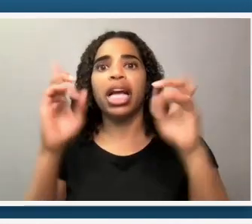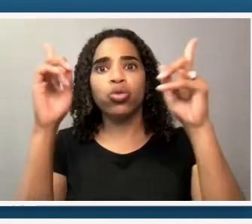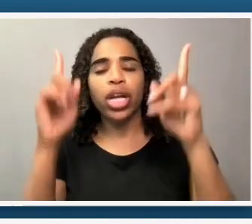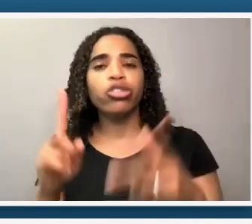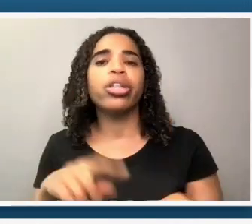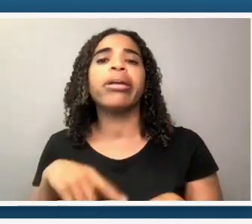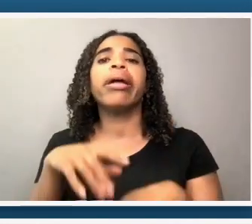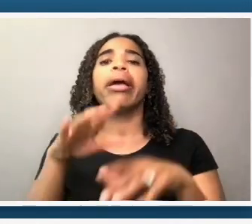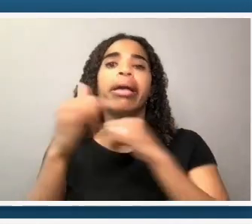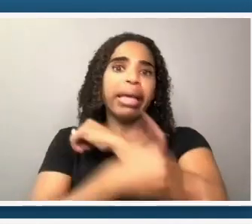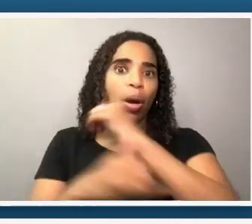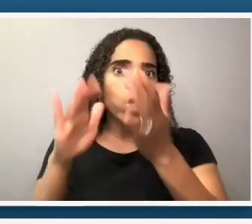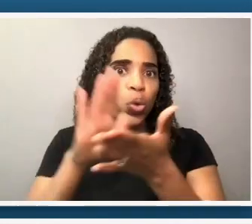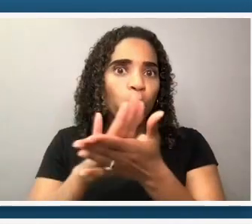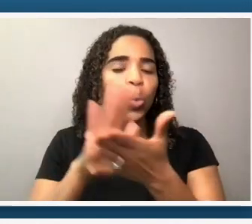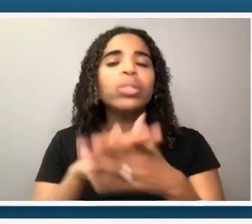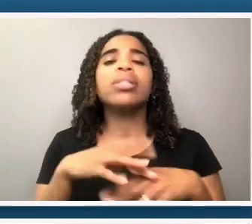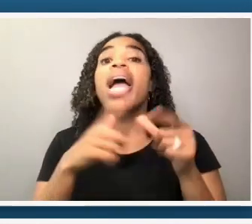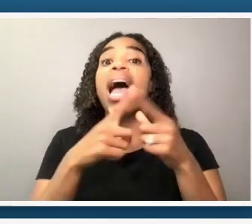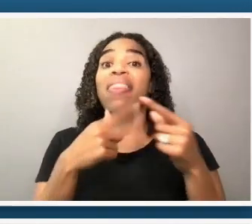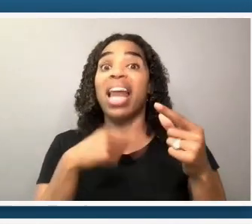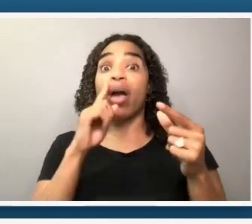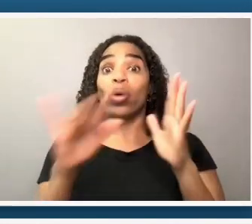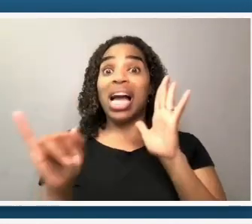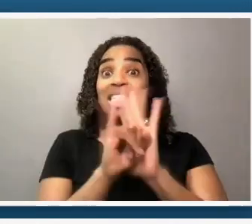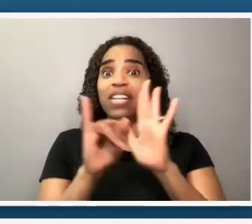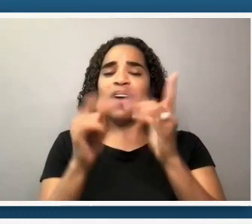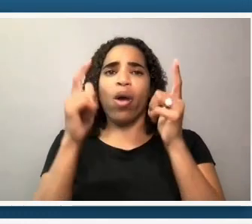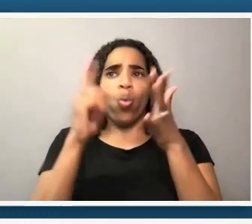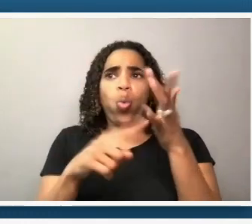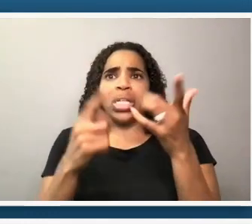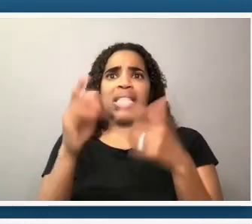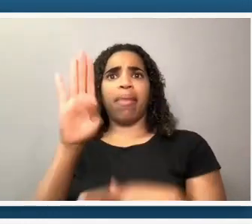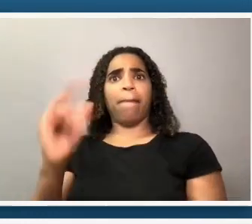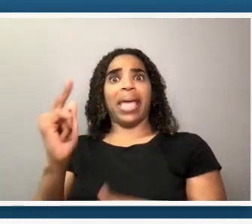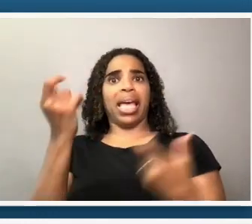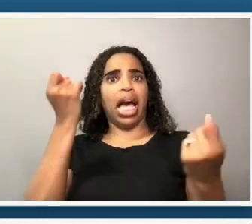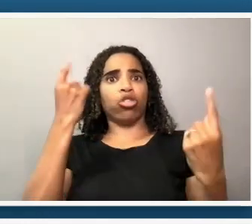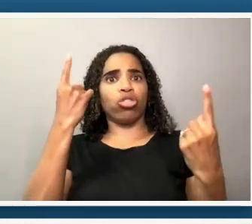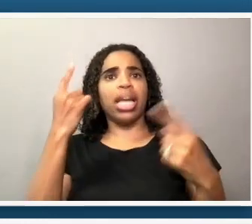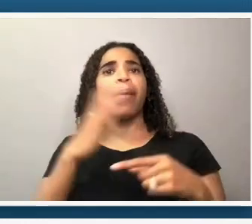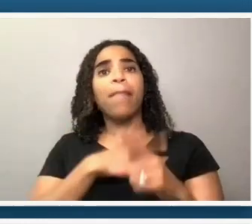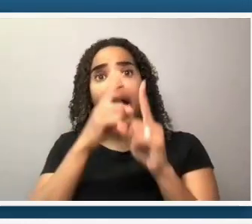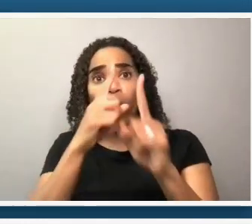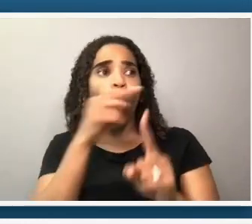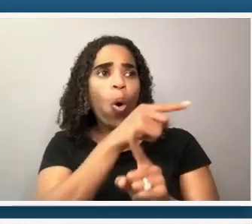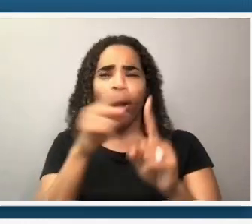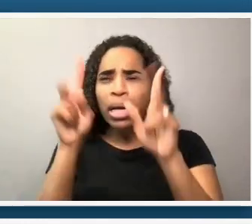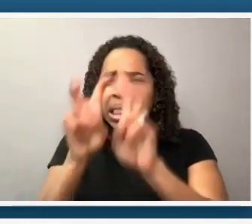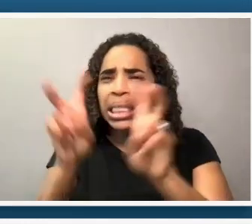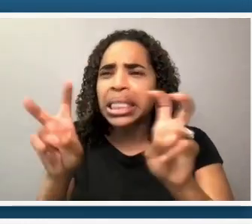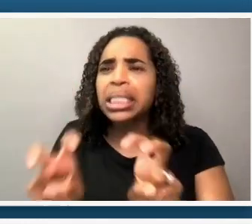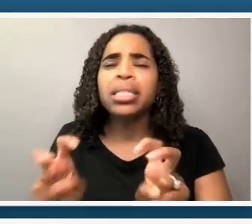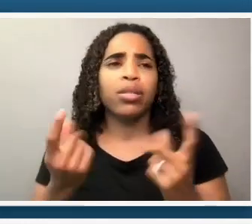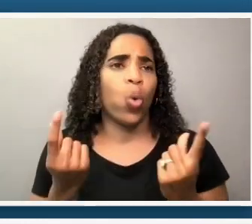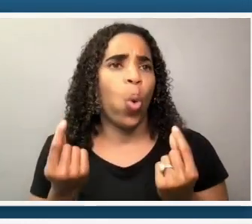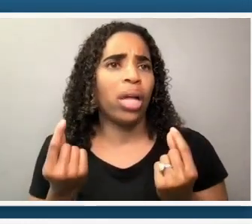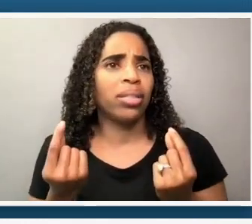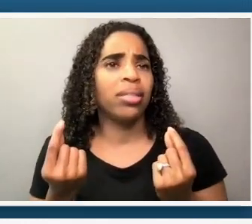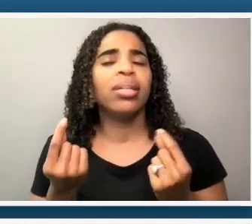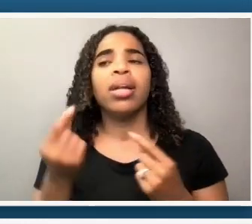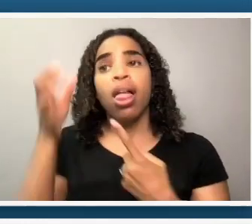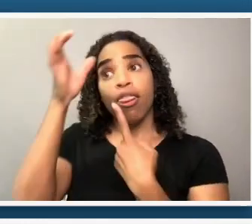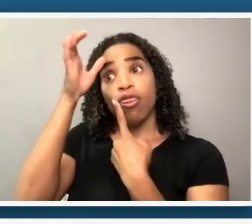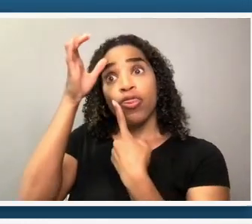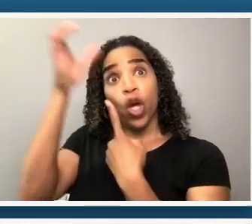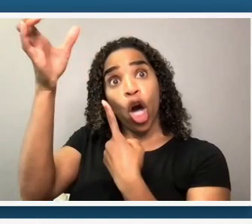Then secondly, I identified the big understandings that I'd like learners to explore, because the concept has to offer